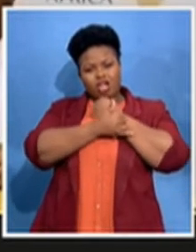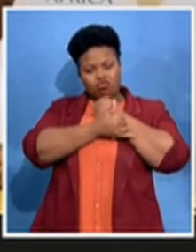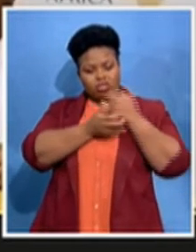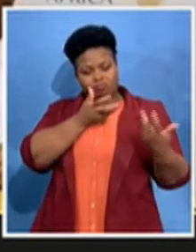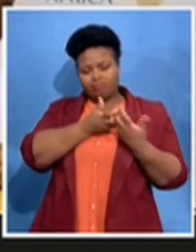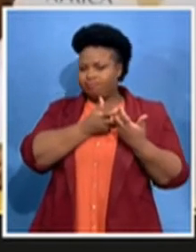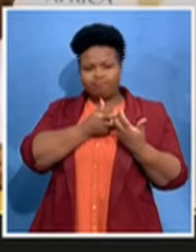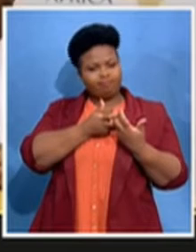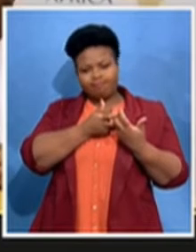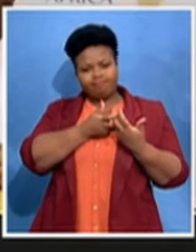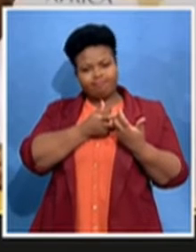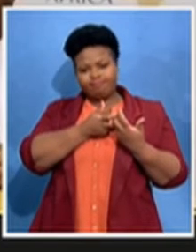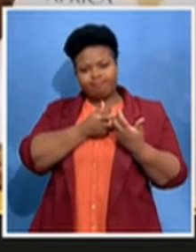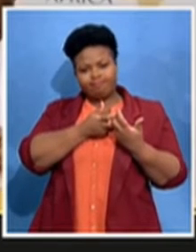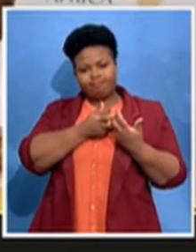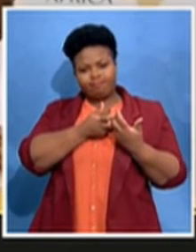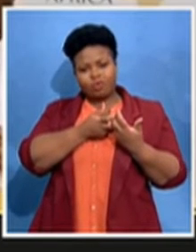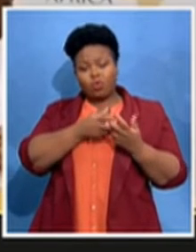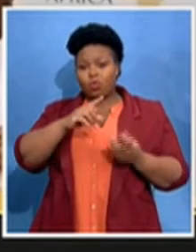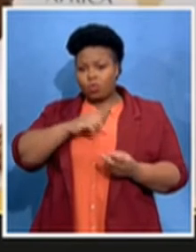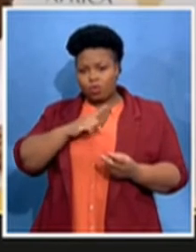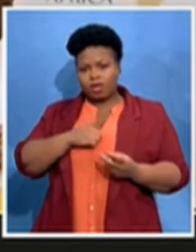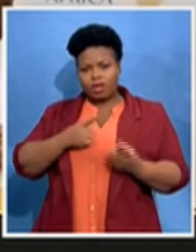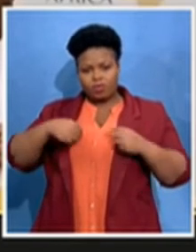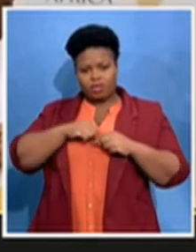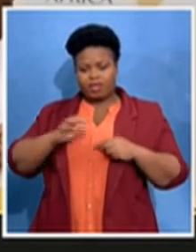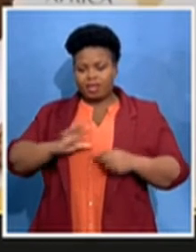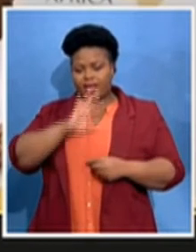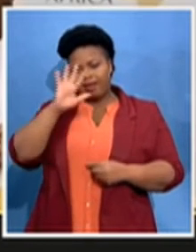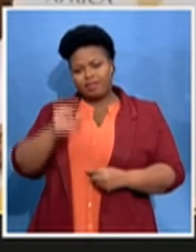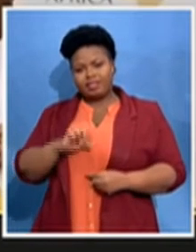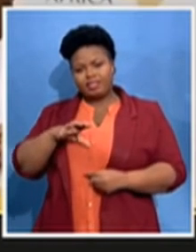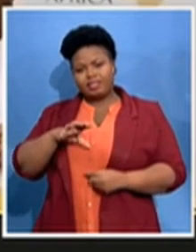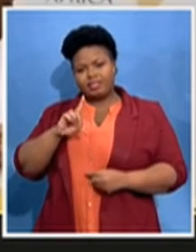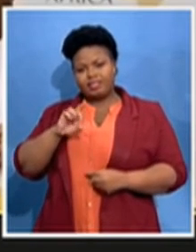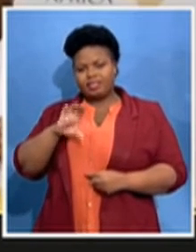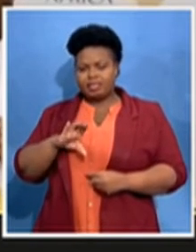at Africa CDC have taken an exception of